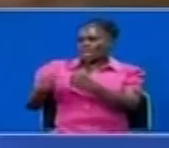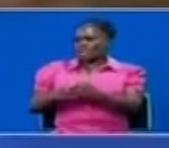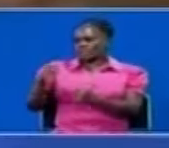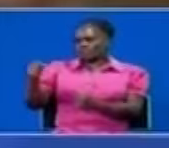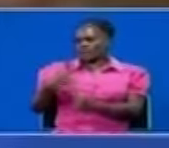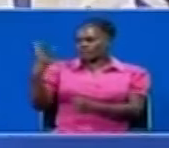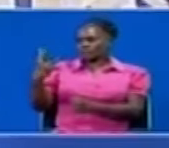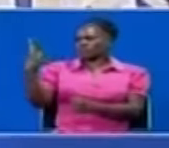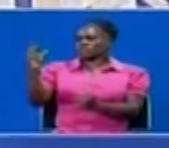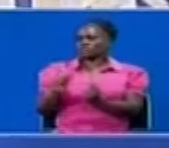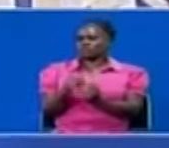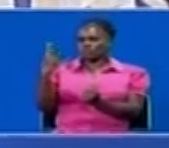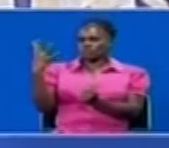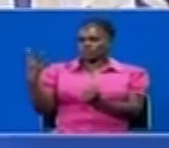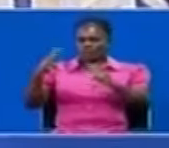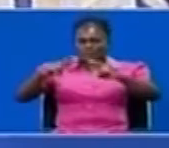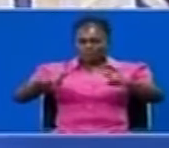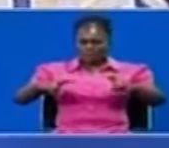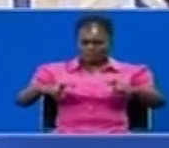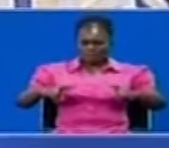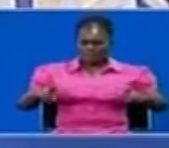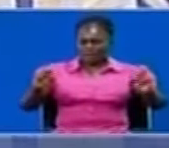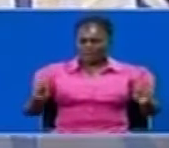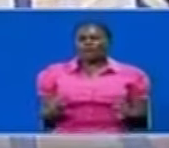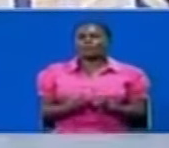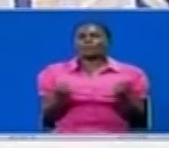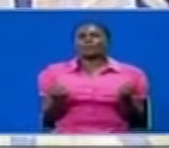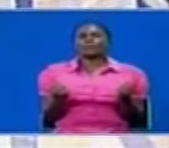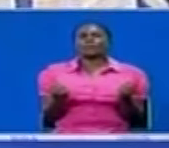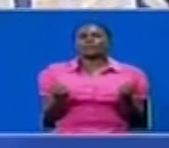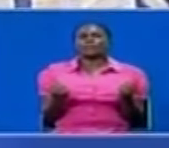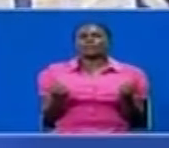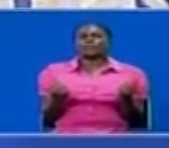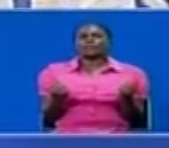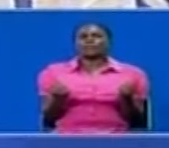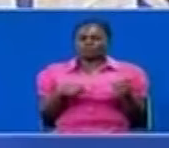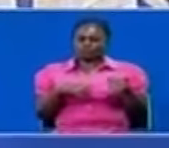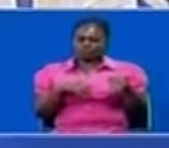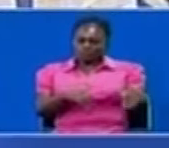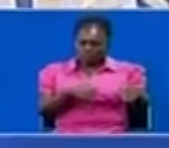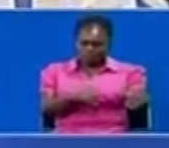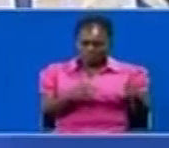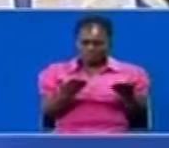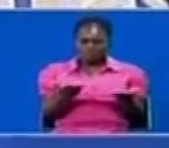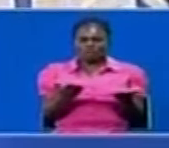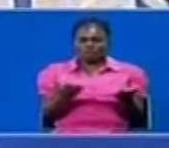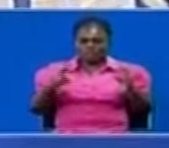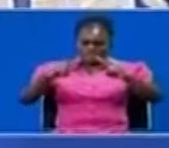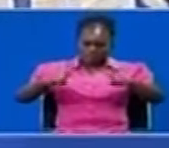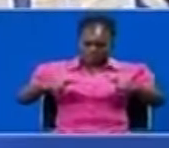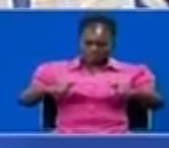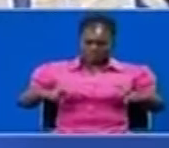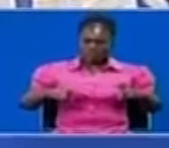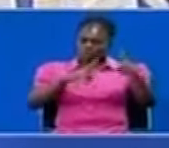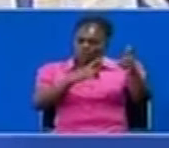of April 2014. The investigation was being done in light of the investigations